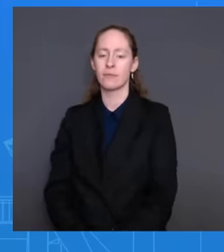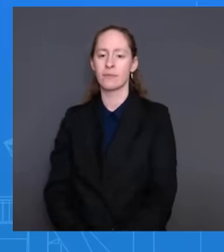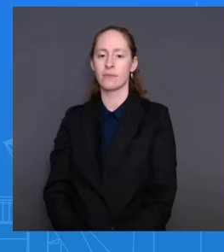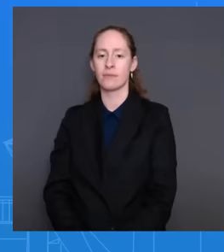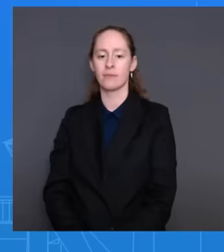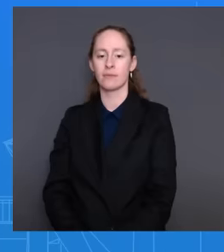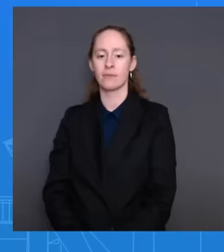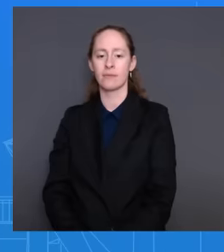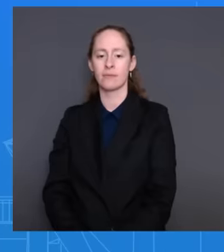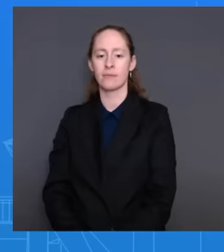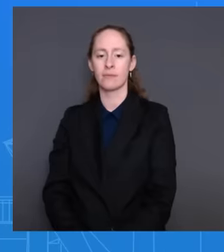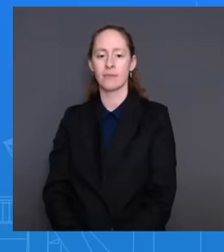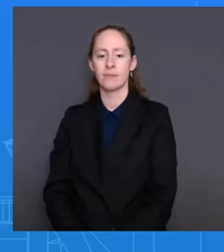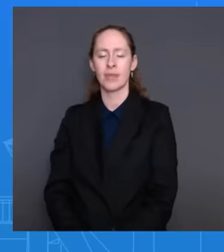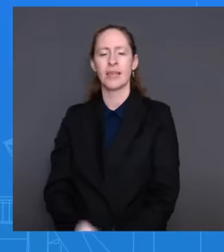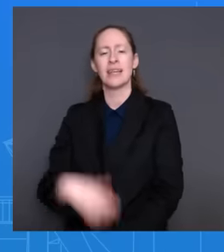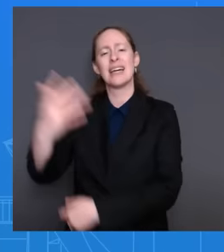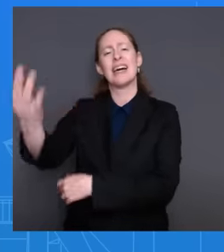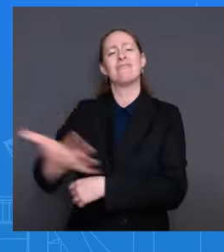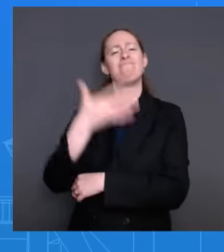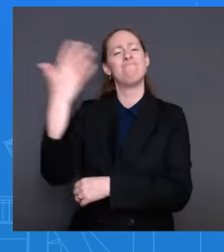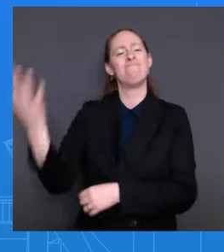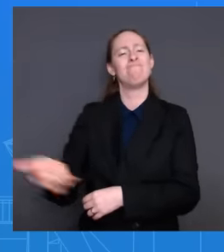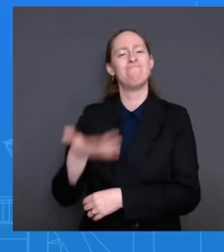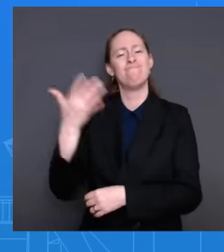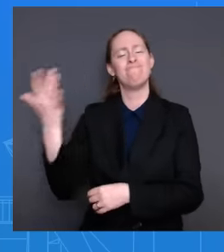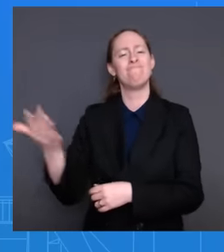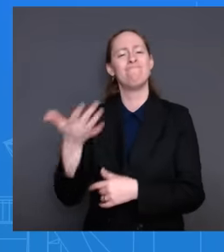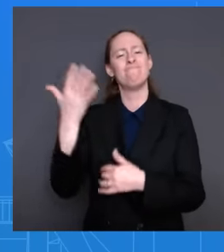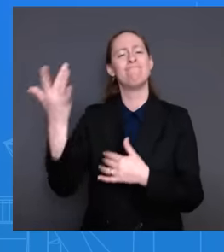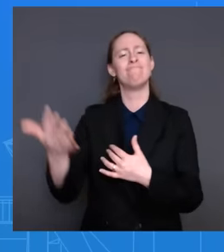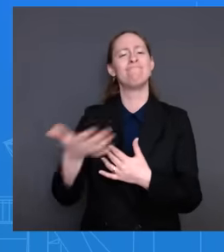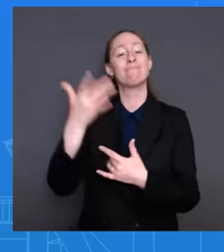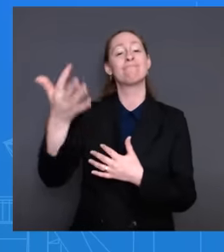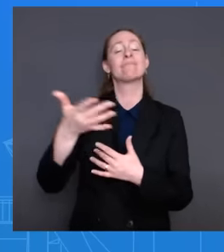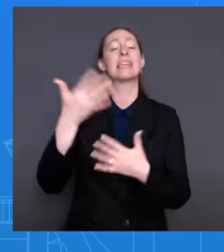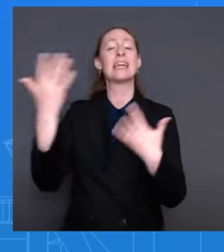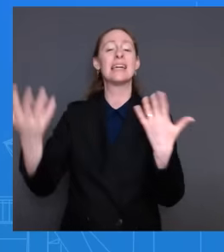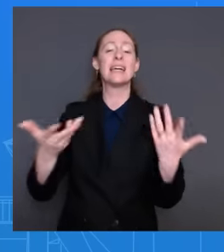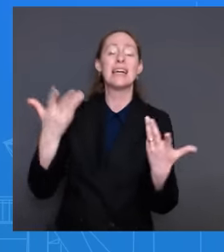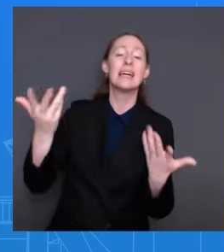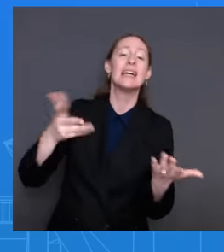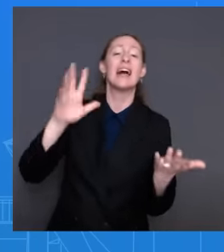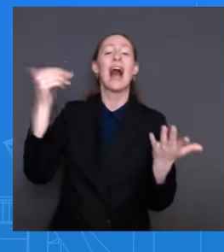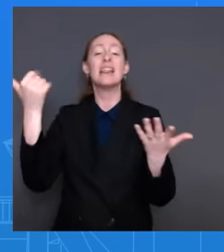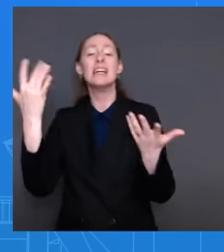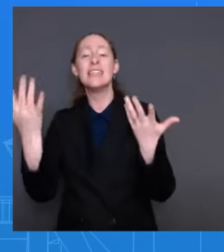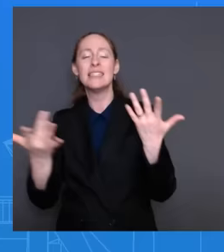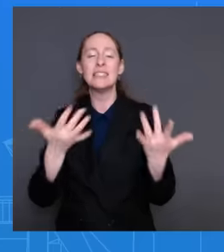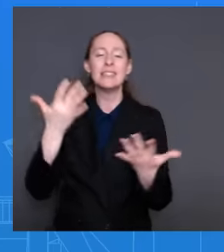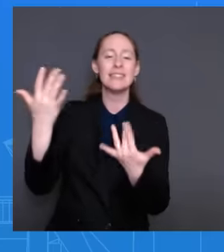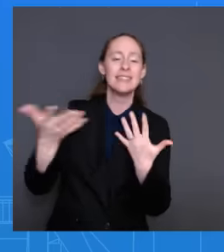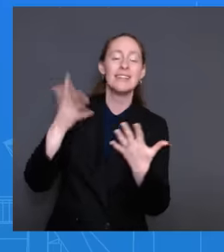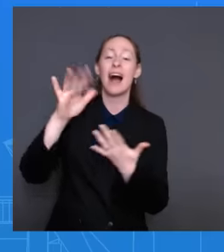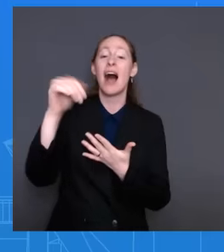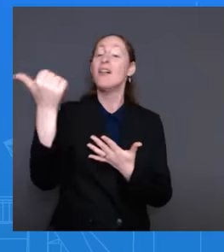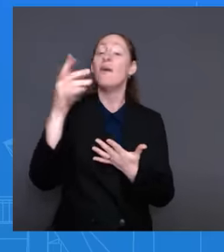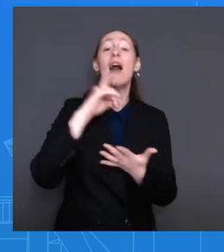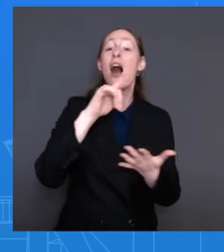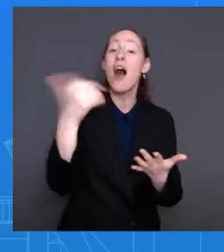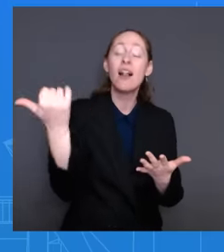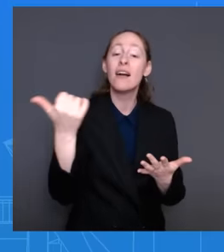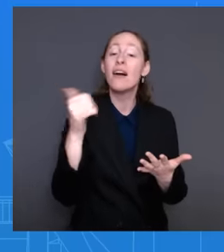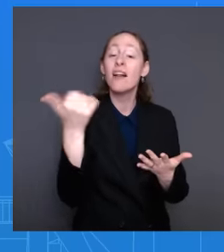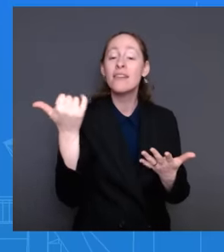the cost of any proposal, is the economic impact of any proposal would be across the course